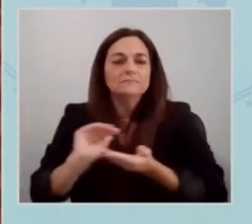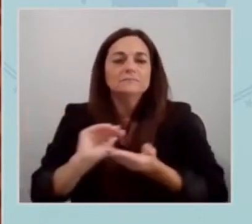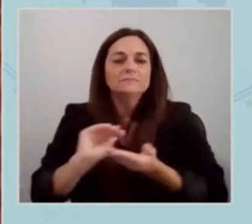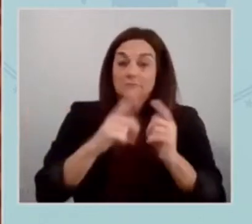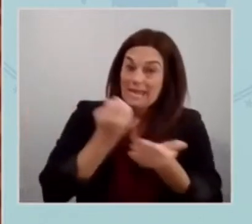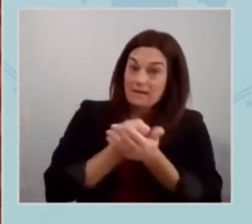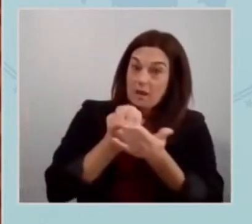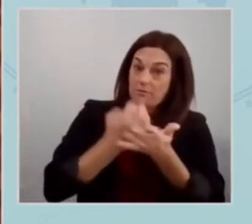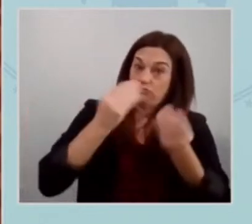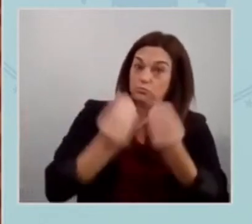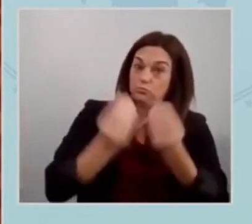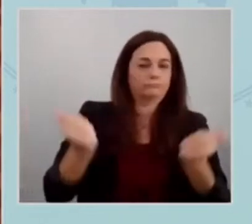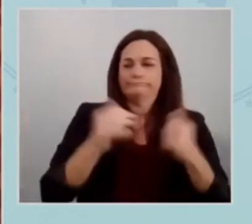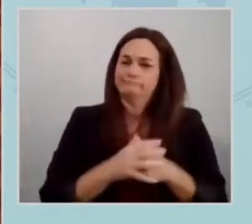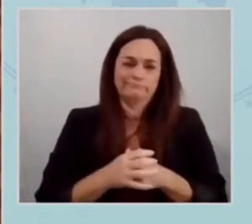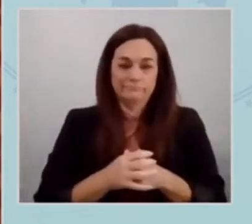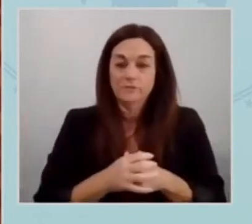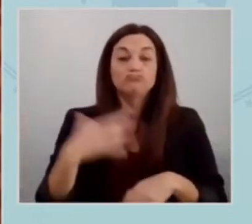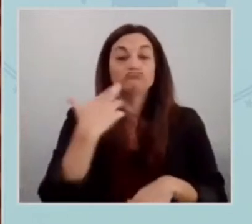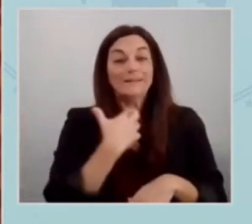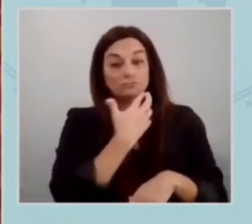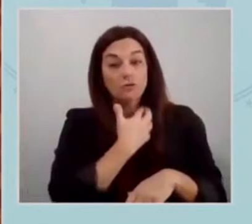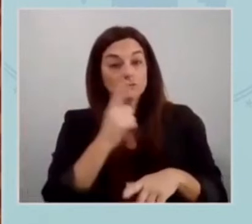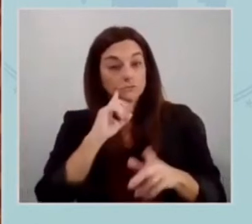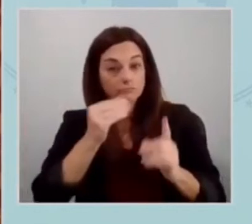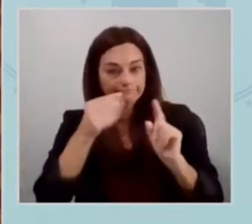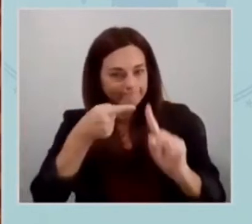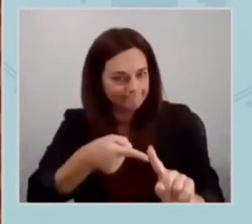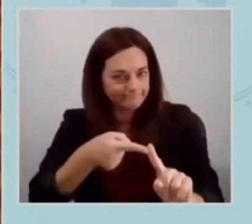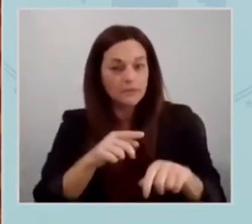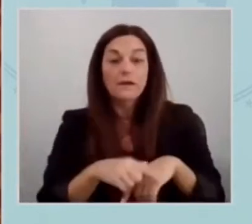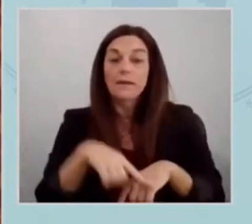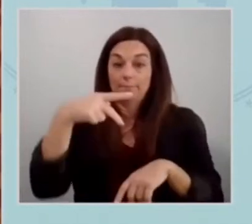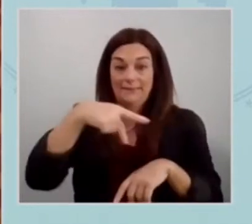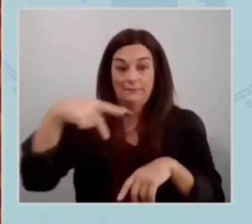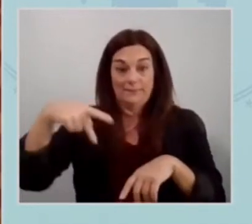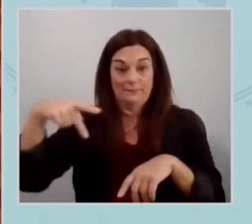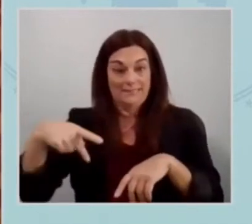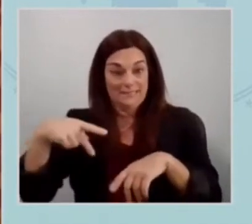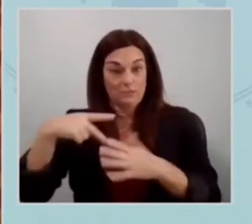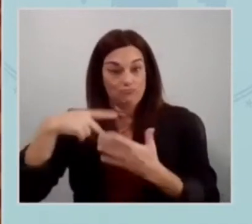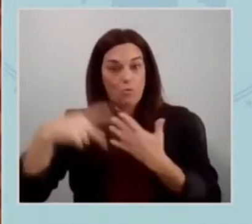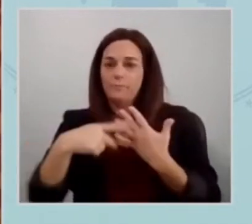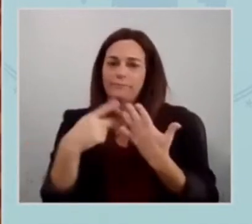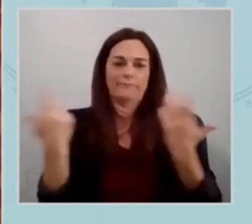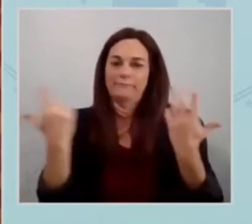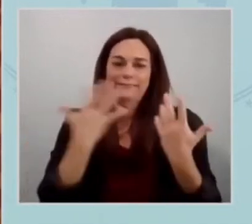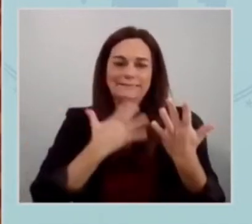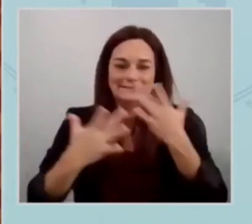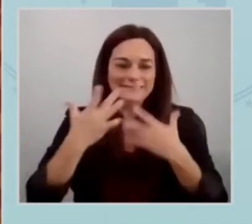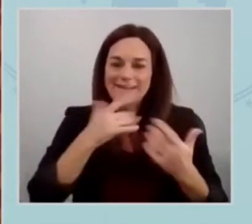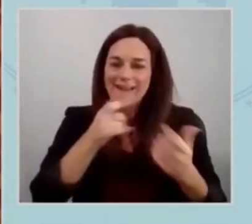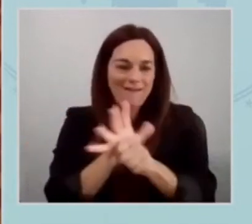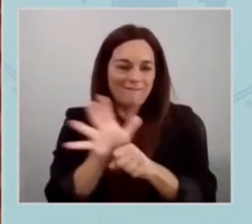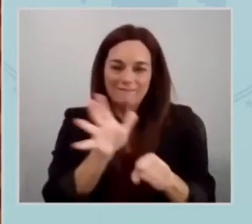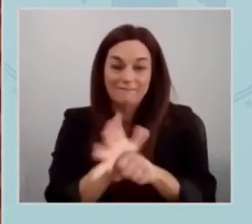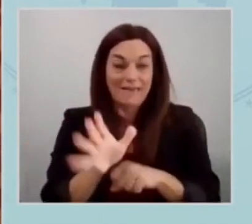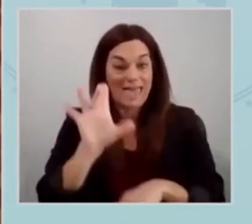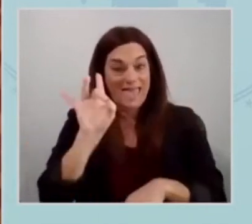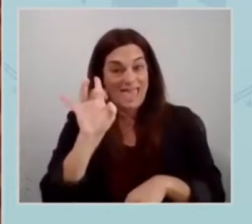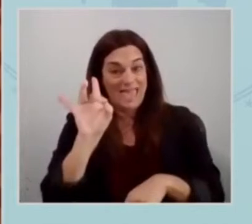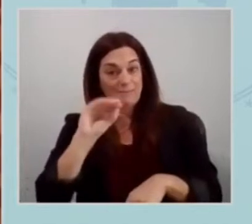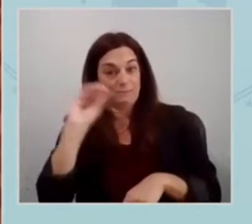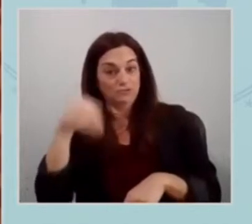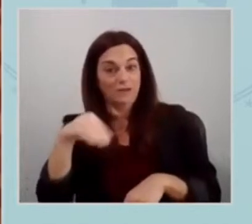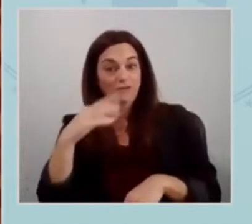furloughs. These programs are not answers to our deepening small business economic problems. For restaurants specifically, the